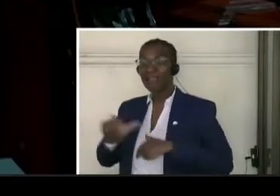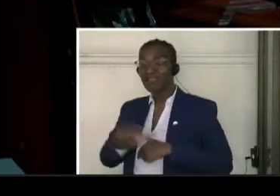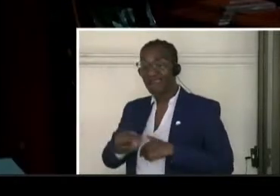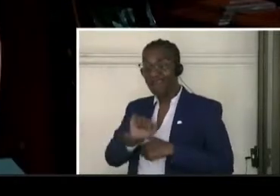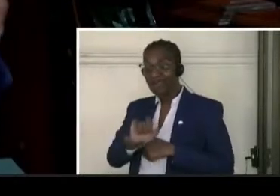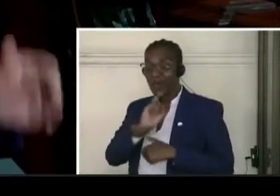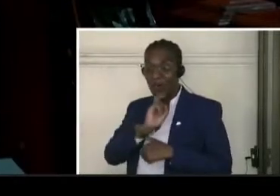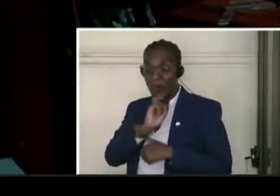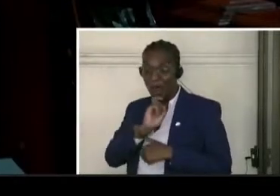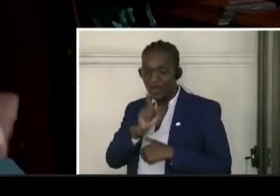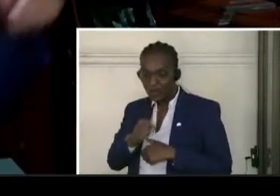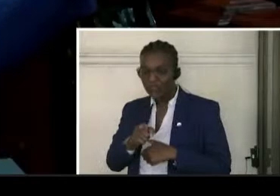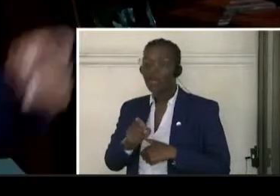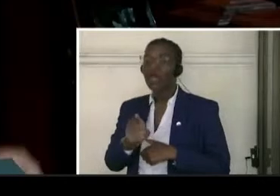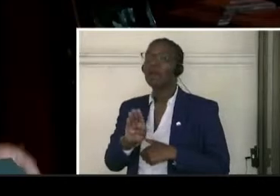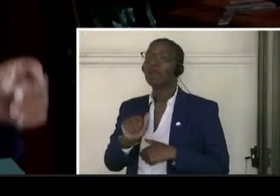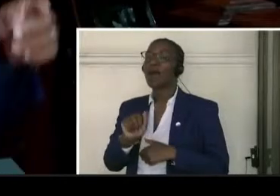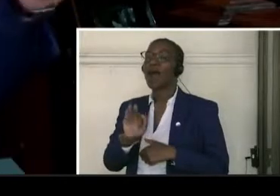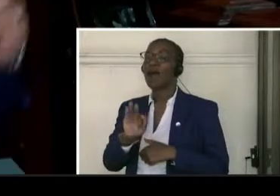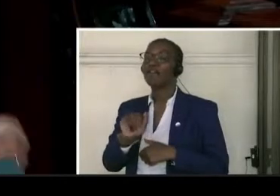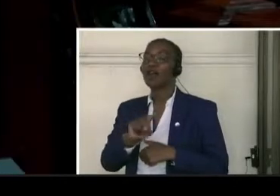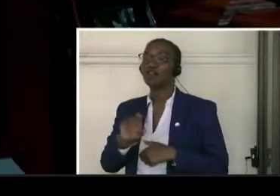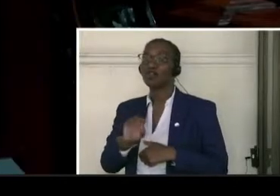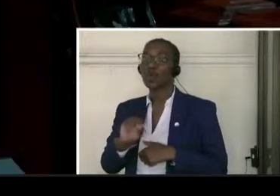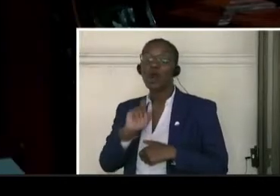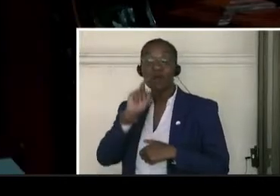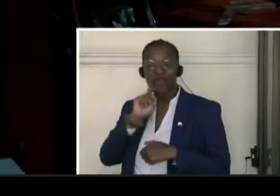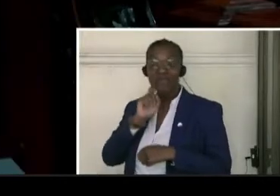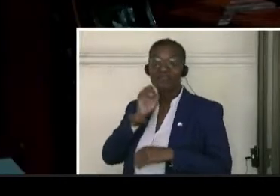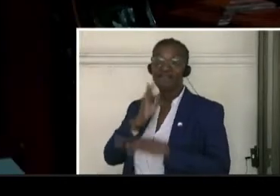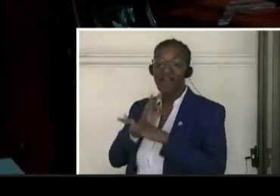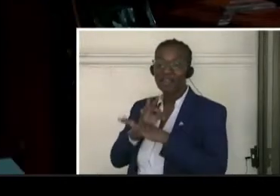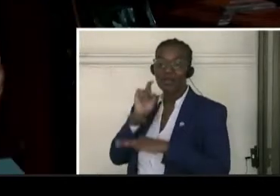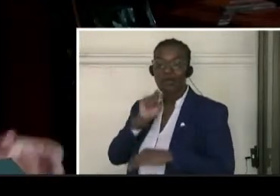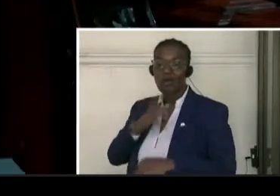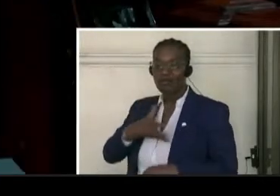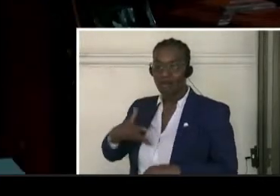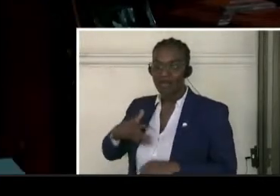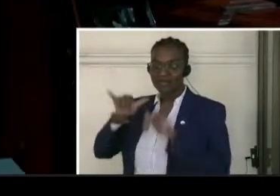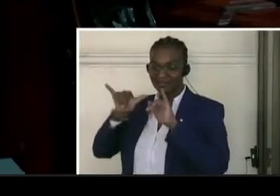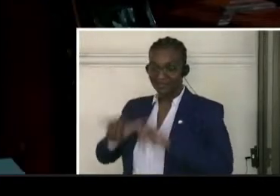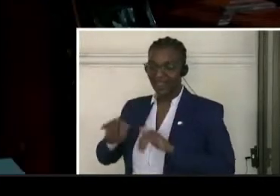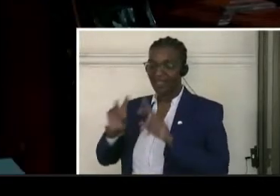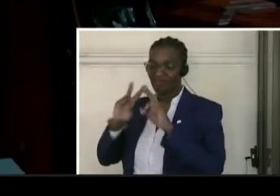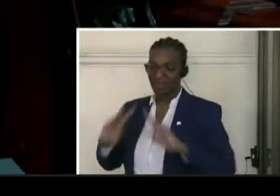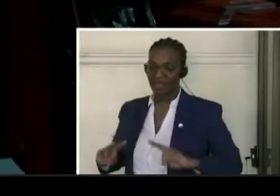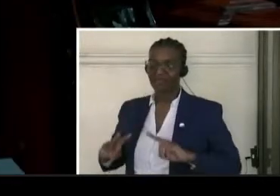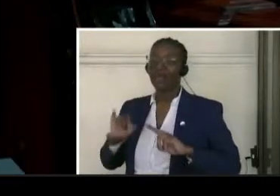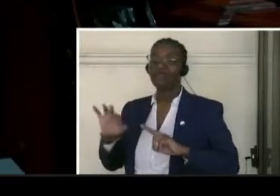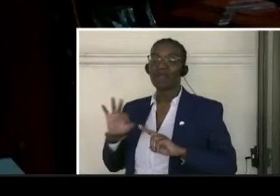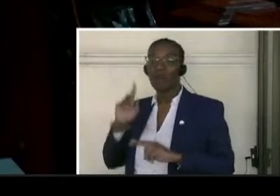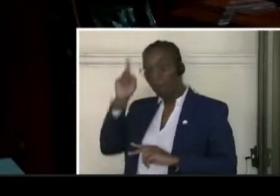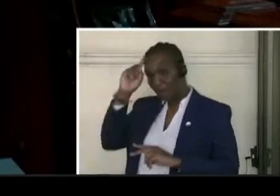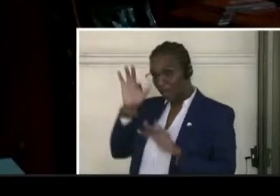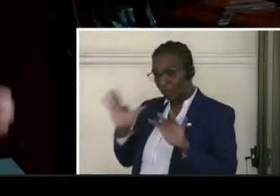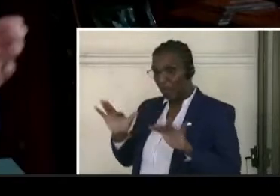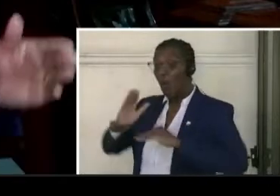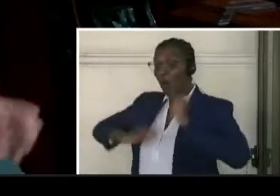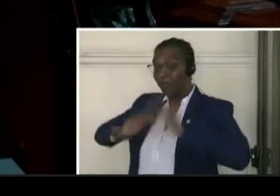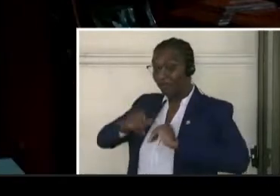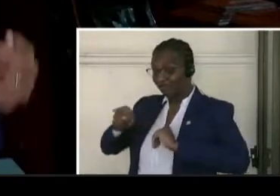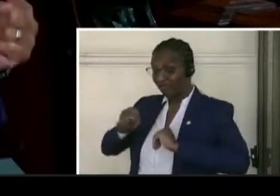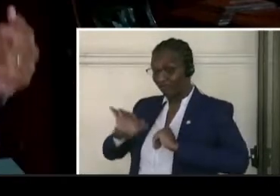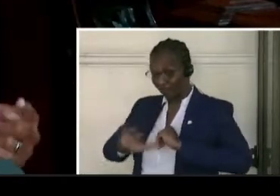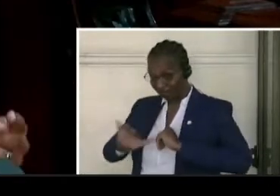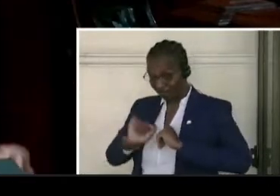land that were used as buffer zones so that some of your grandfathers and mothers were to live in peace without blacks near them. Today, we are building houses in